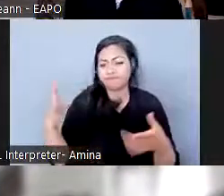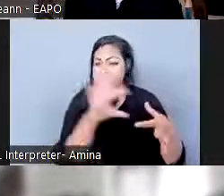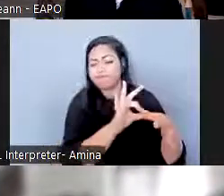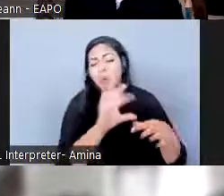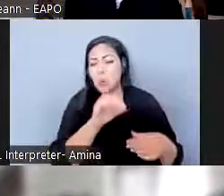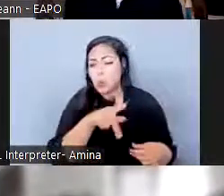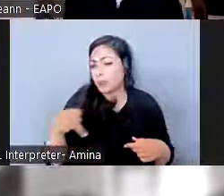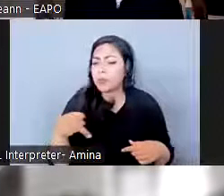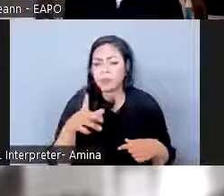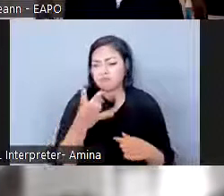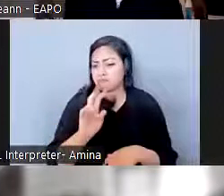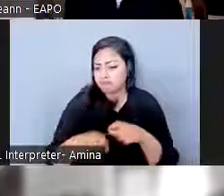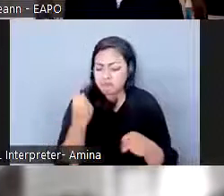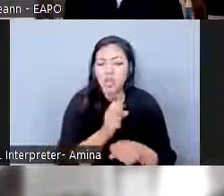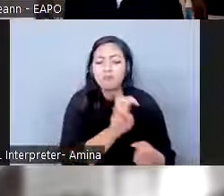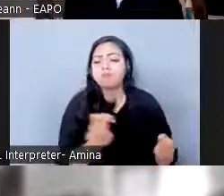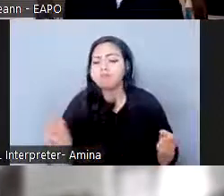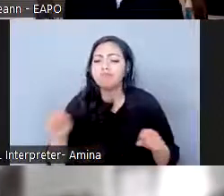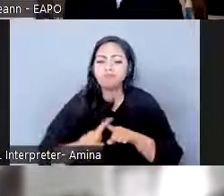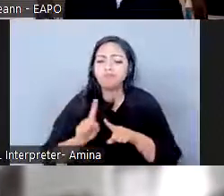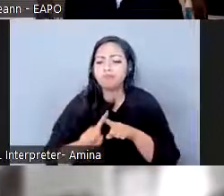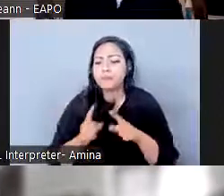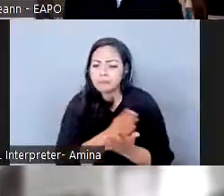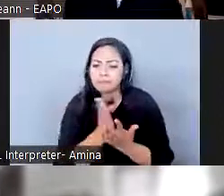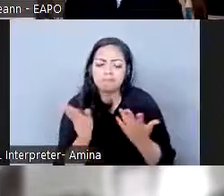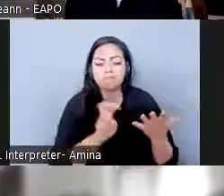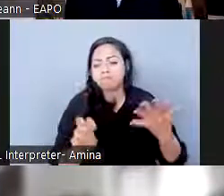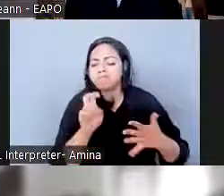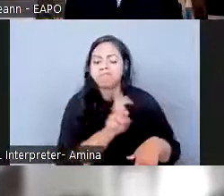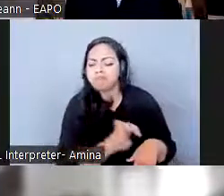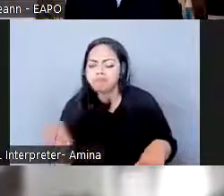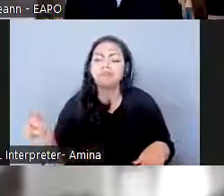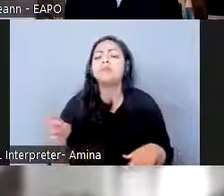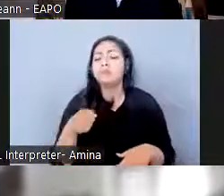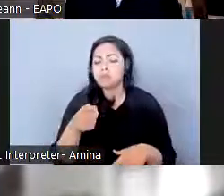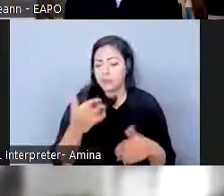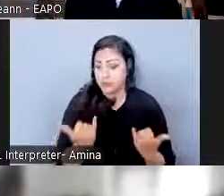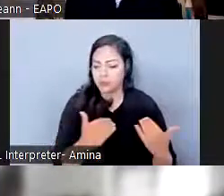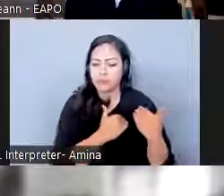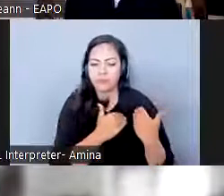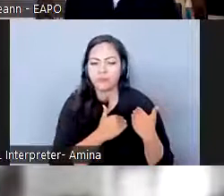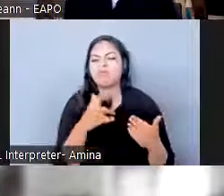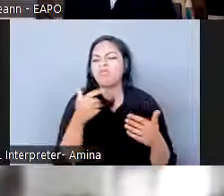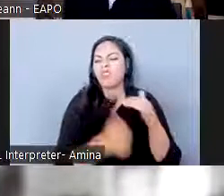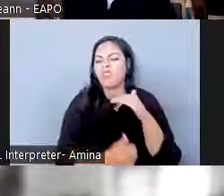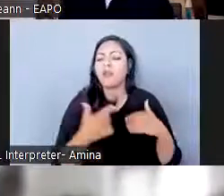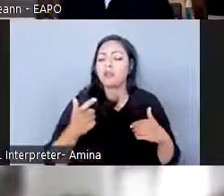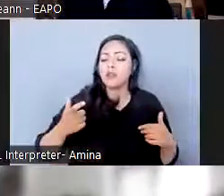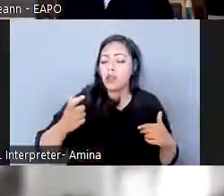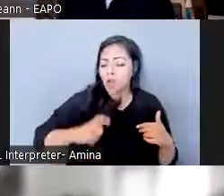of positions, and he's currently responsible, as I mentioned, for the provincial auxiliary conferences and special